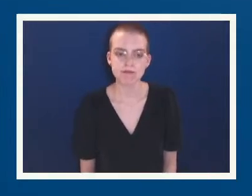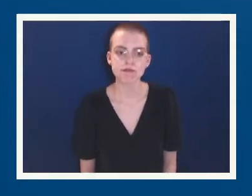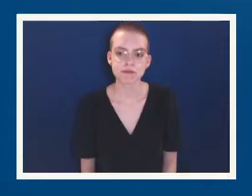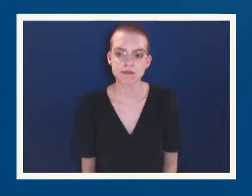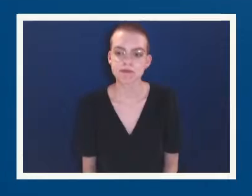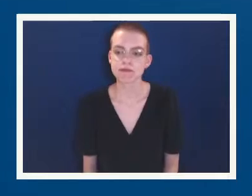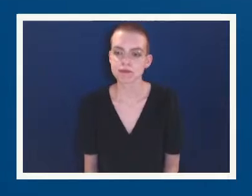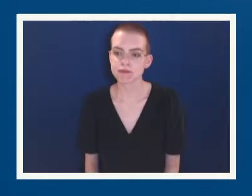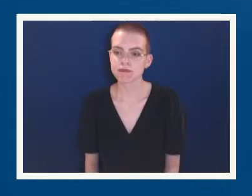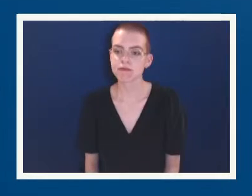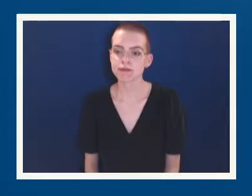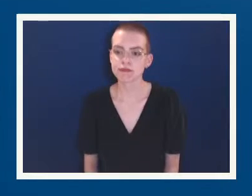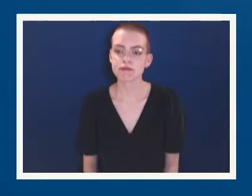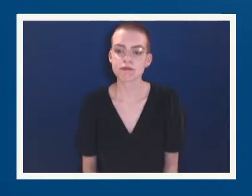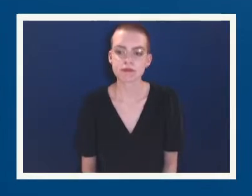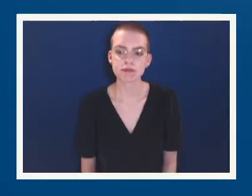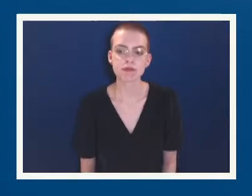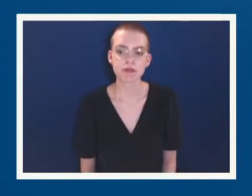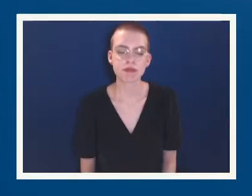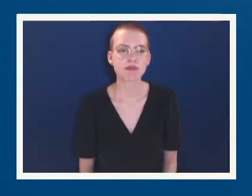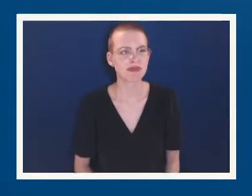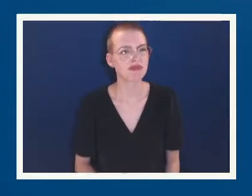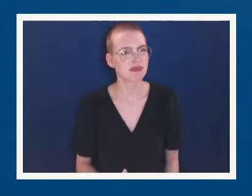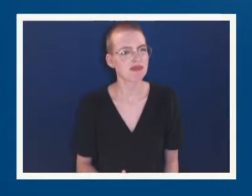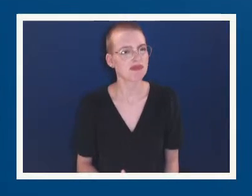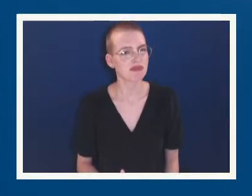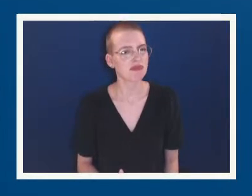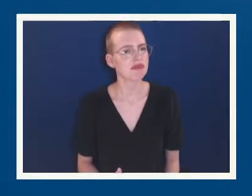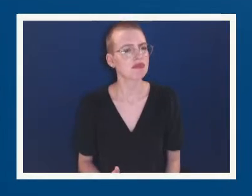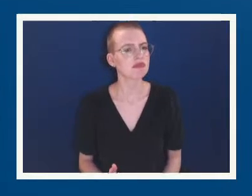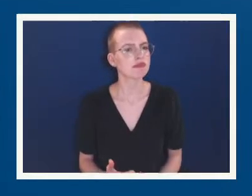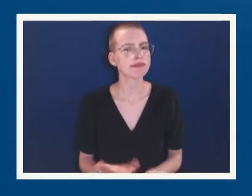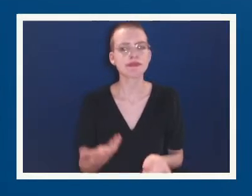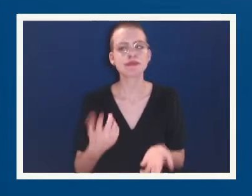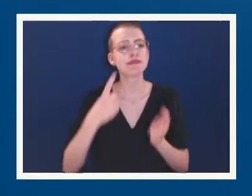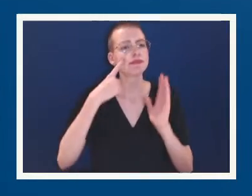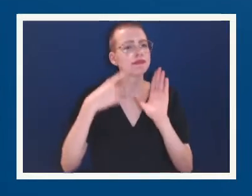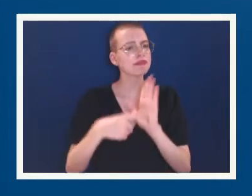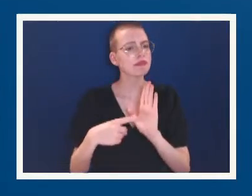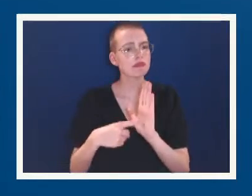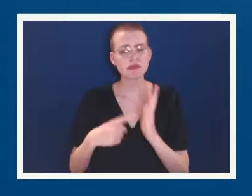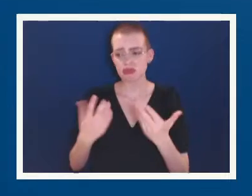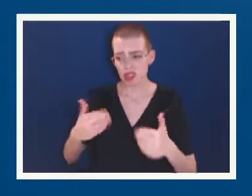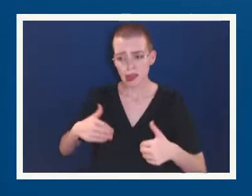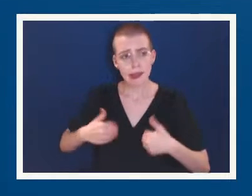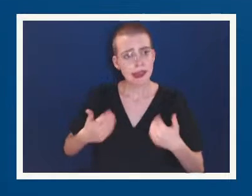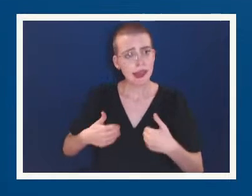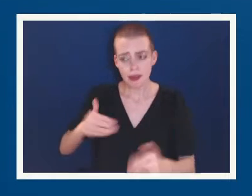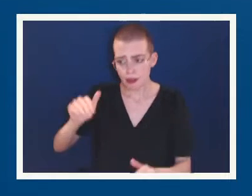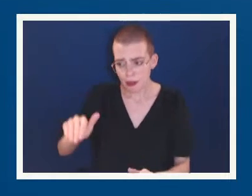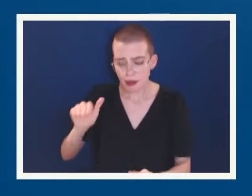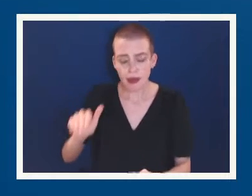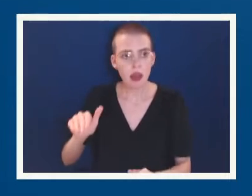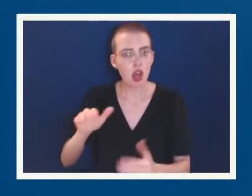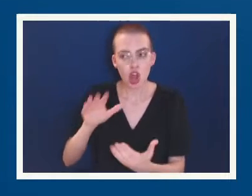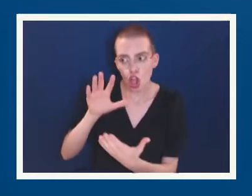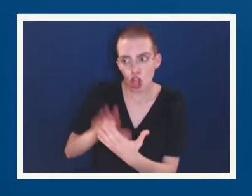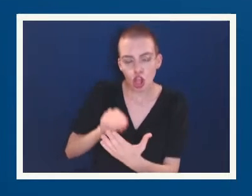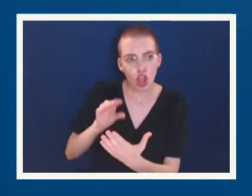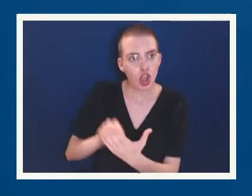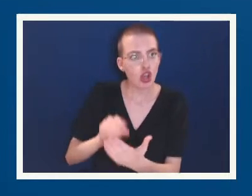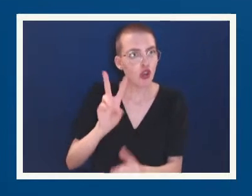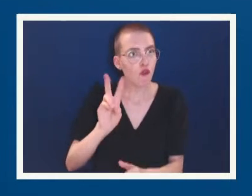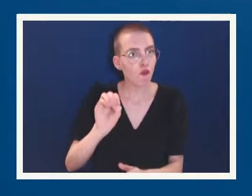By making sure that that young person that finally learned VOTEC in their high school classroom can make their way